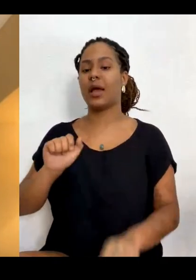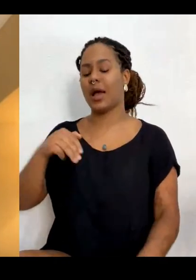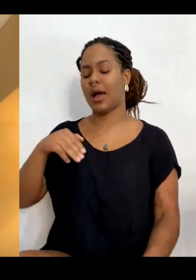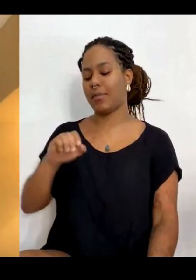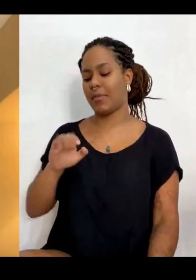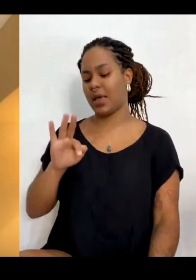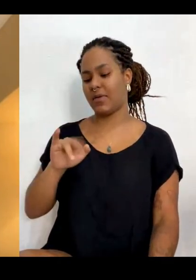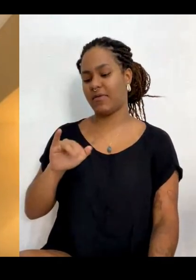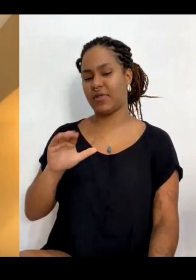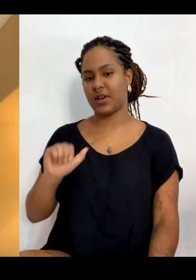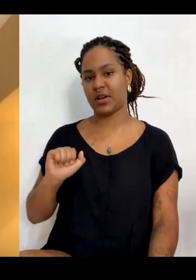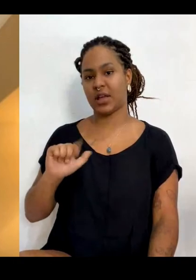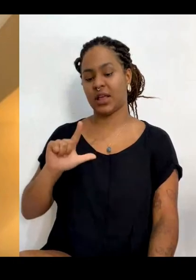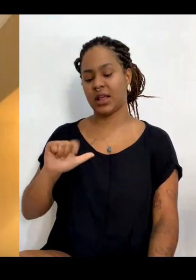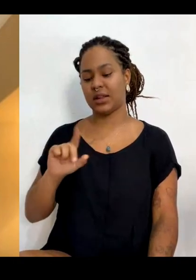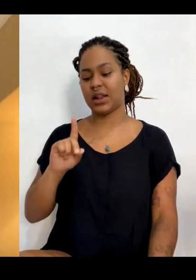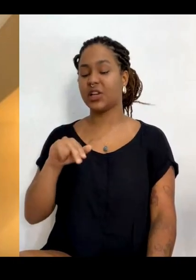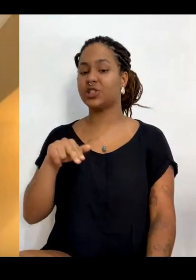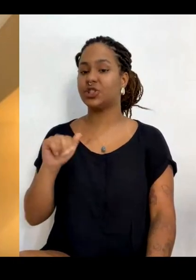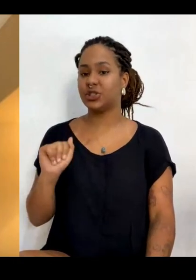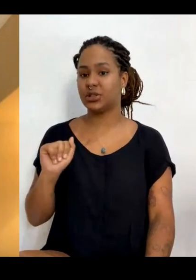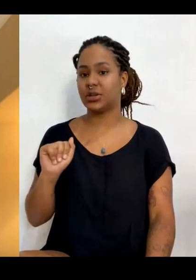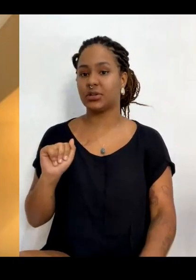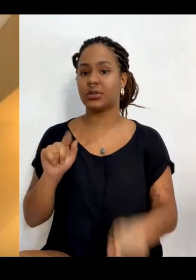those purpose does foreign